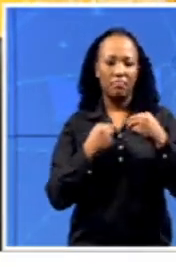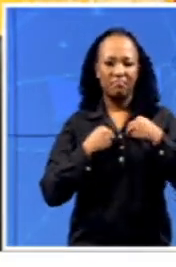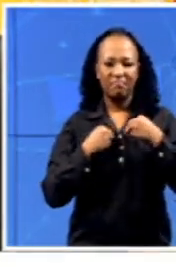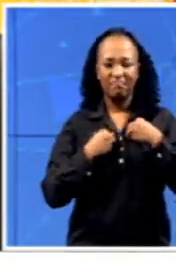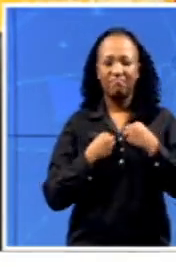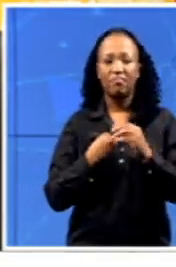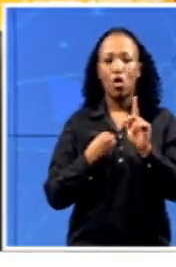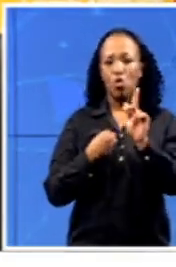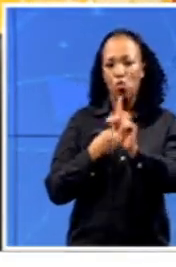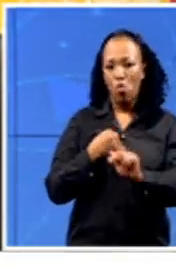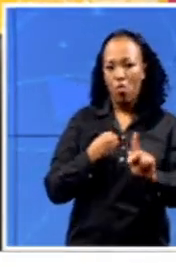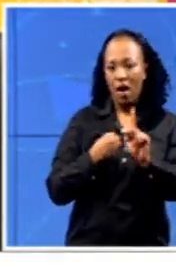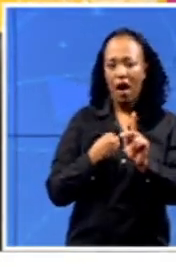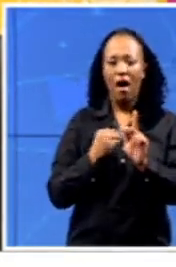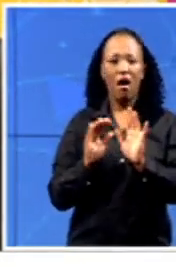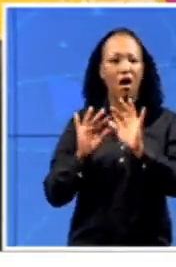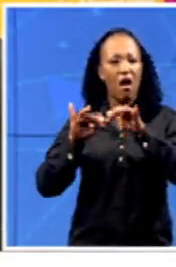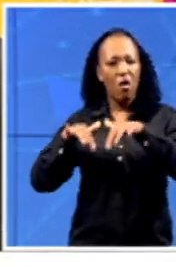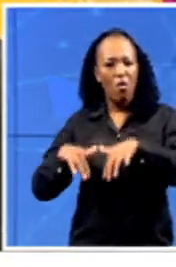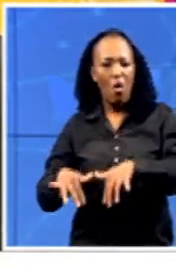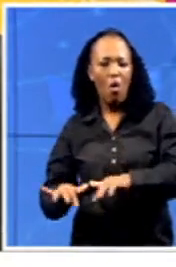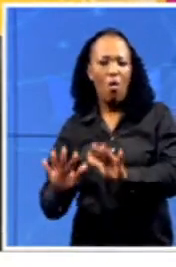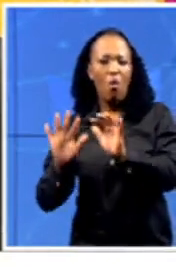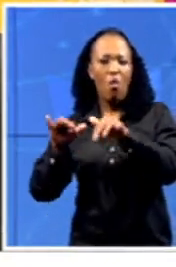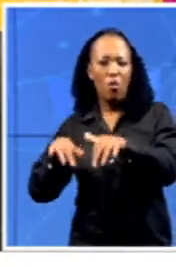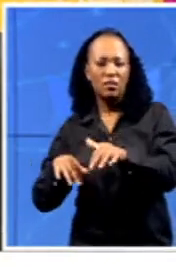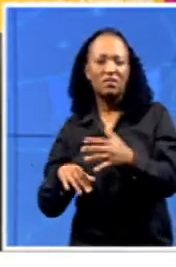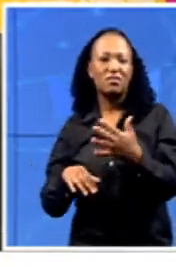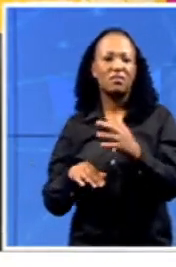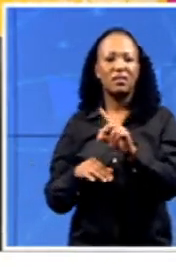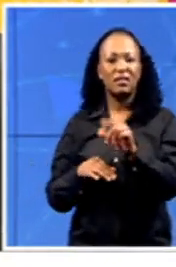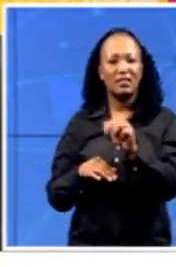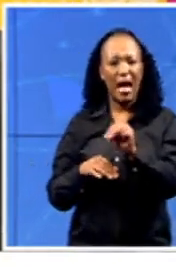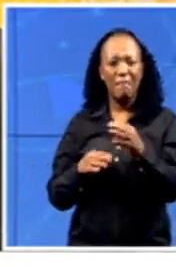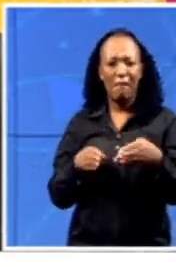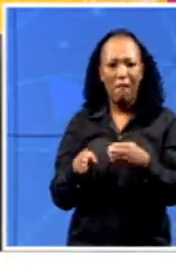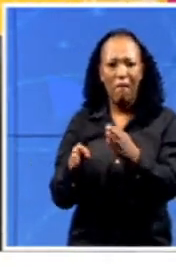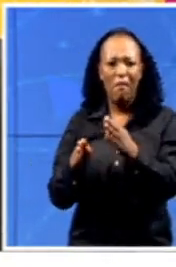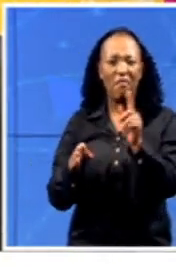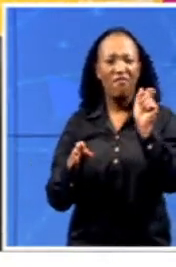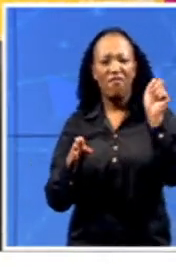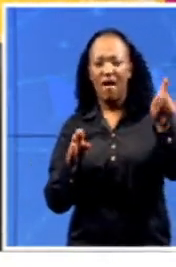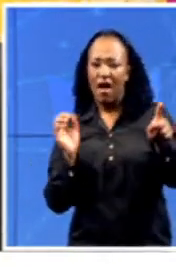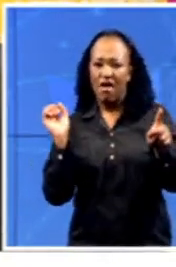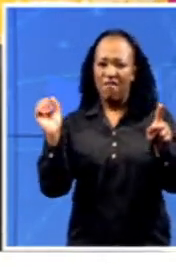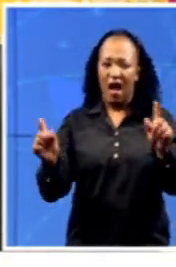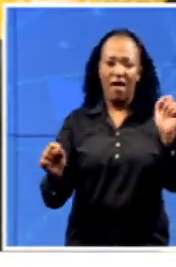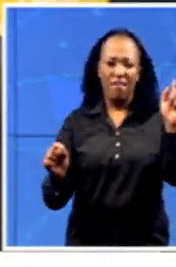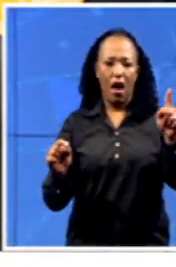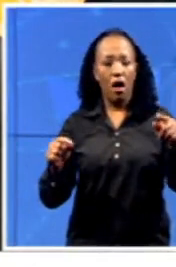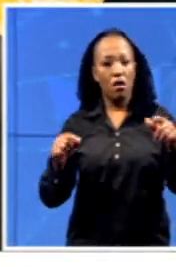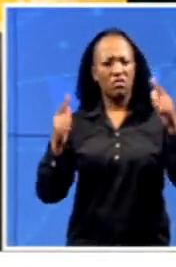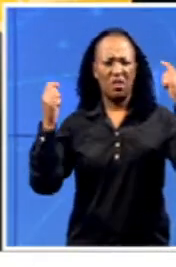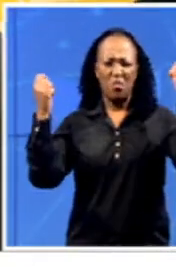Kruger to Coast, Plettenberg Bay, Gariep Dam, Loskop Dam, right up to the northern parts